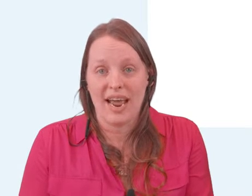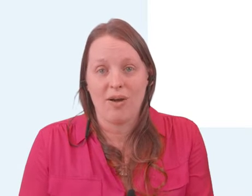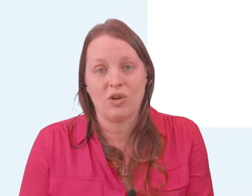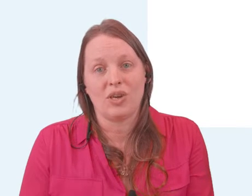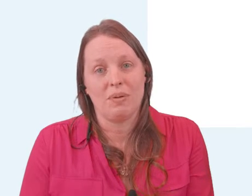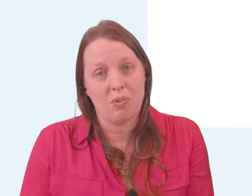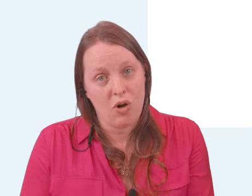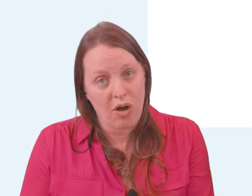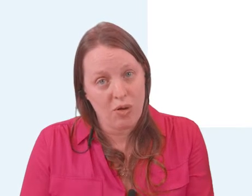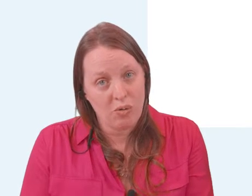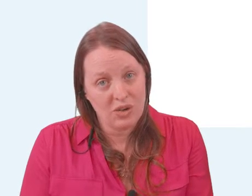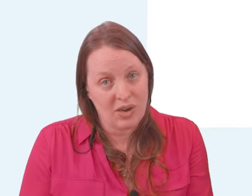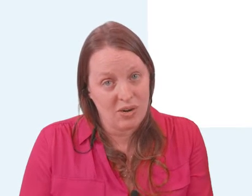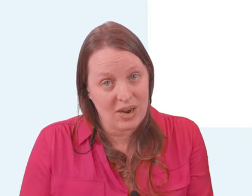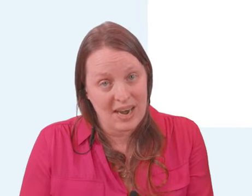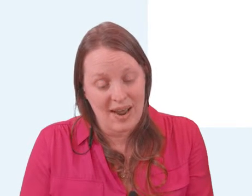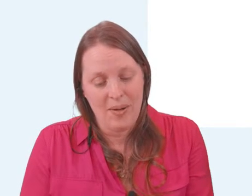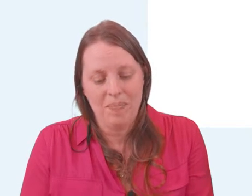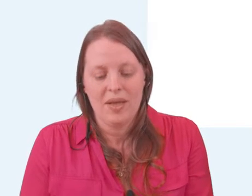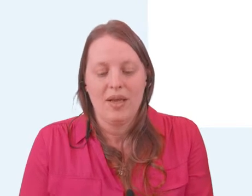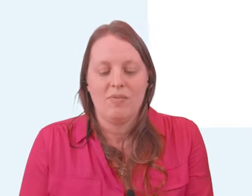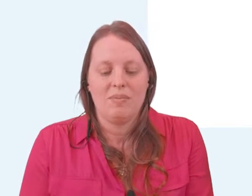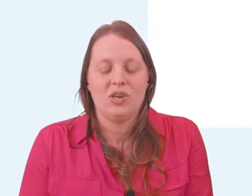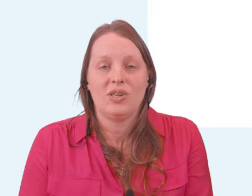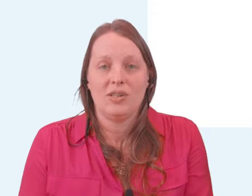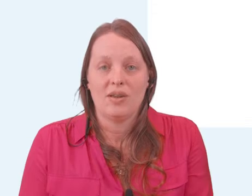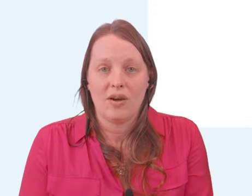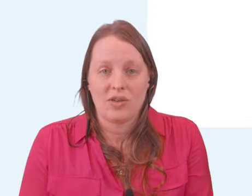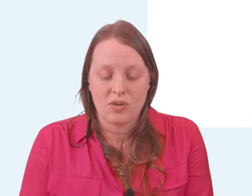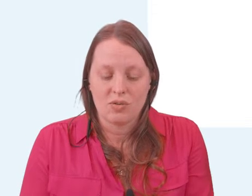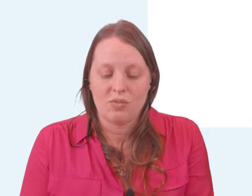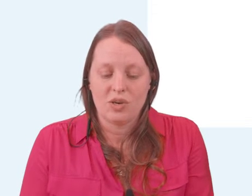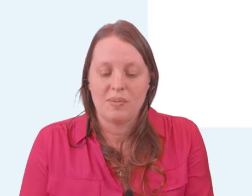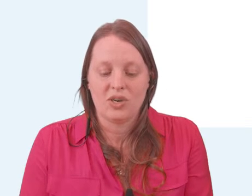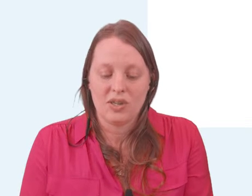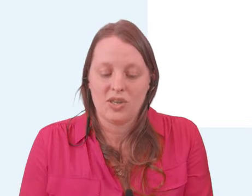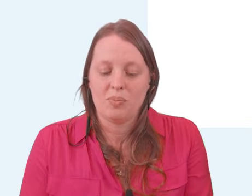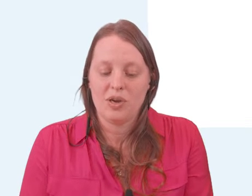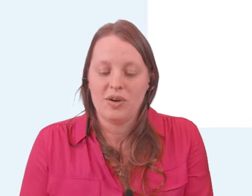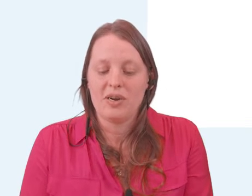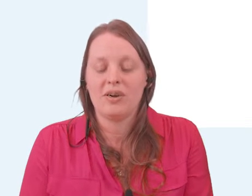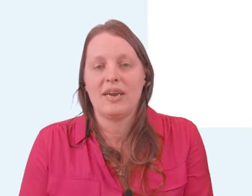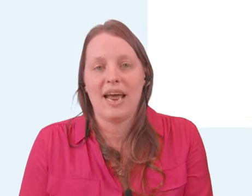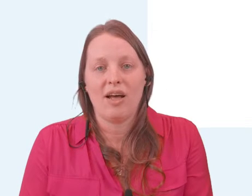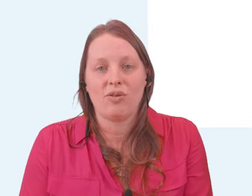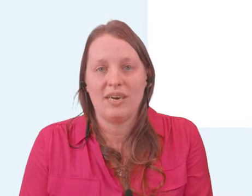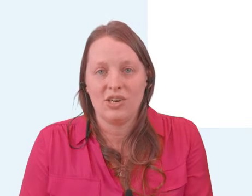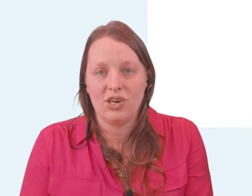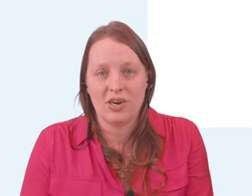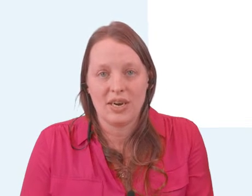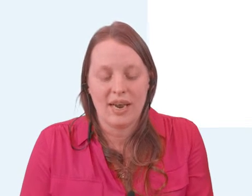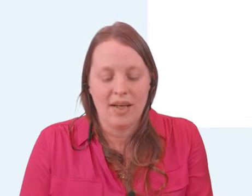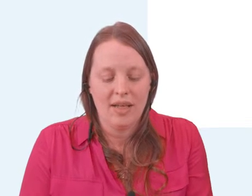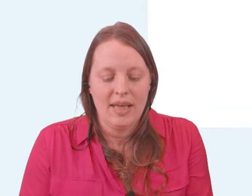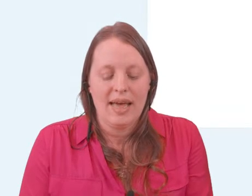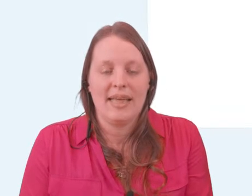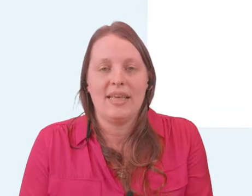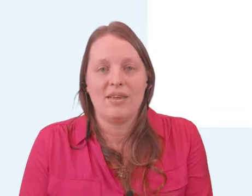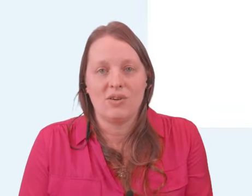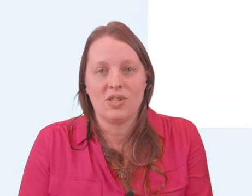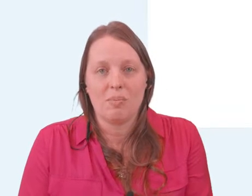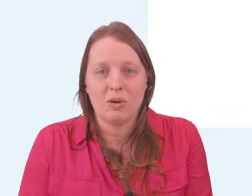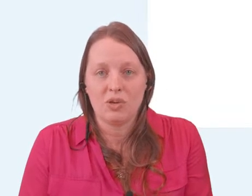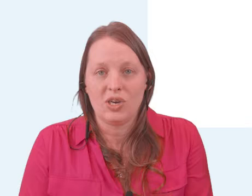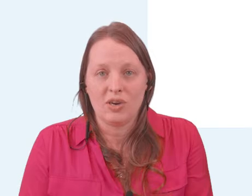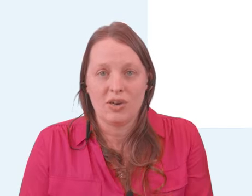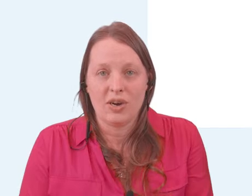lateral canal, which some people call the horizontal canal. We should mention the superior canal or anterior canal. And then